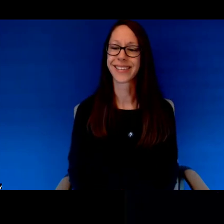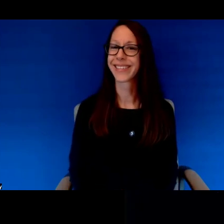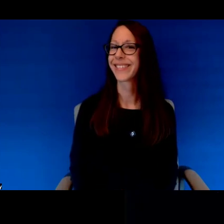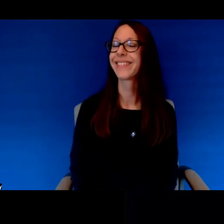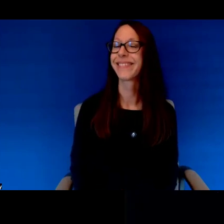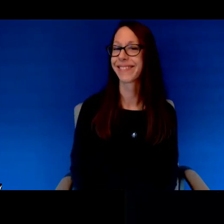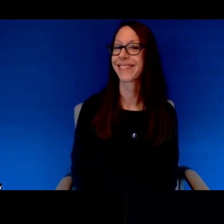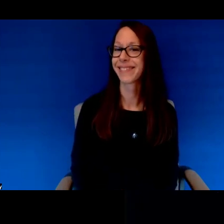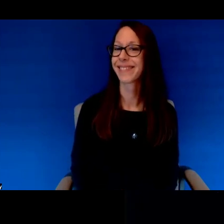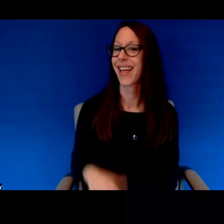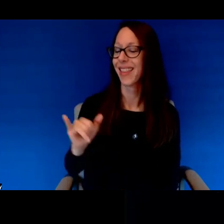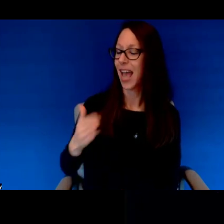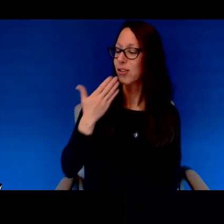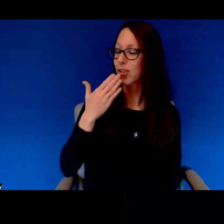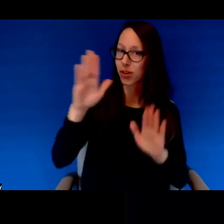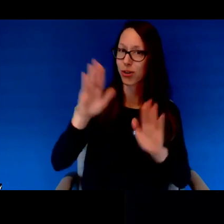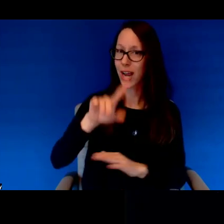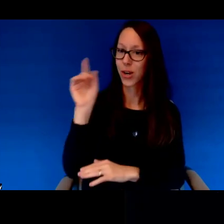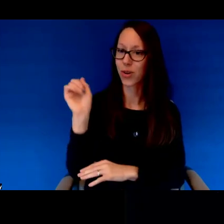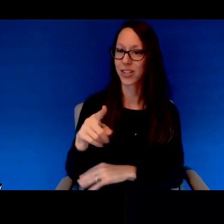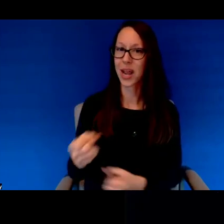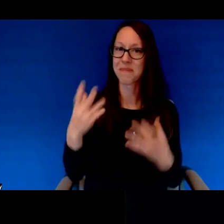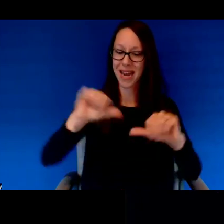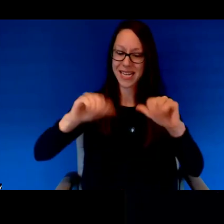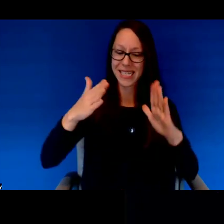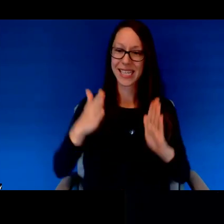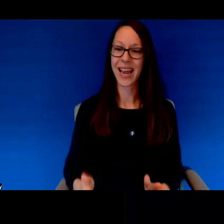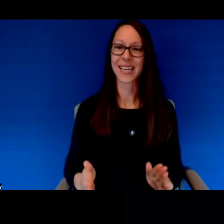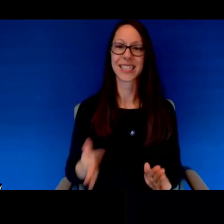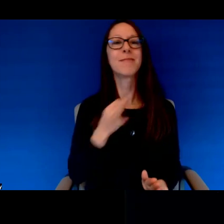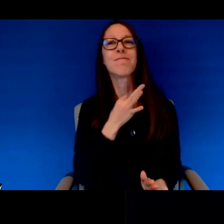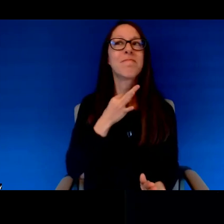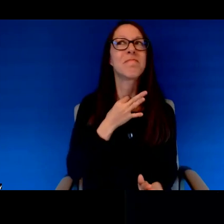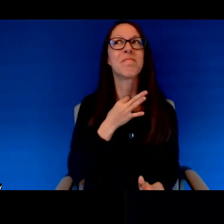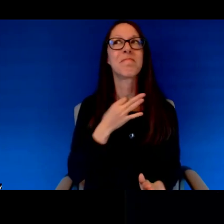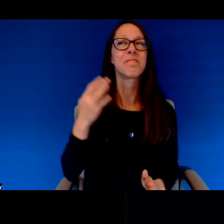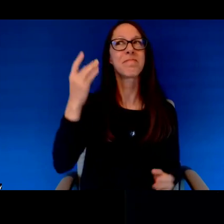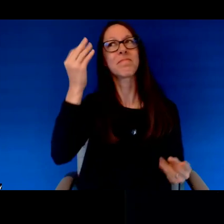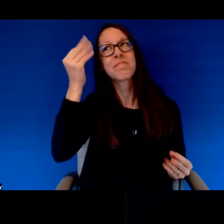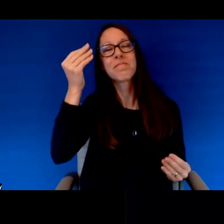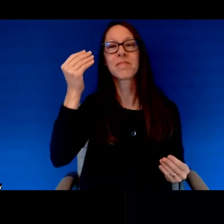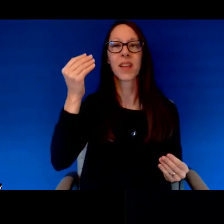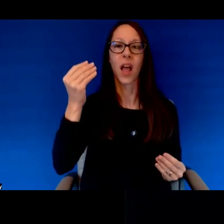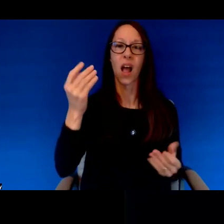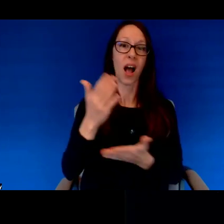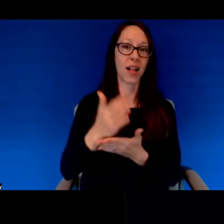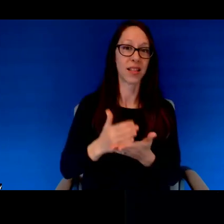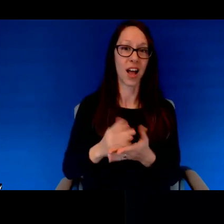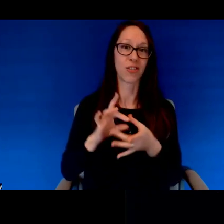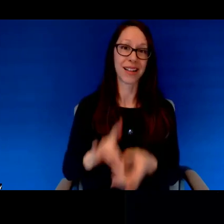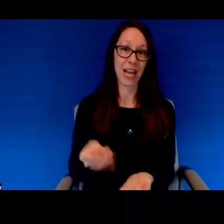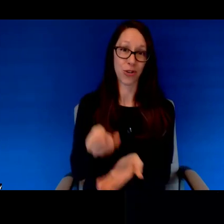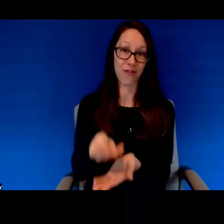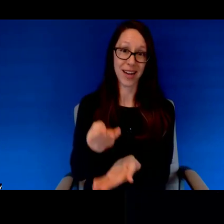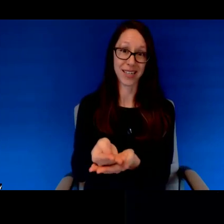That's a really great question that I think a lot of us scientists ask. And I really do think a large portion of it has to do with funding.